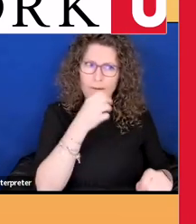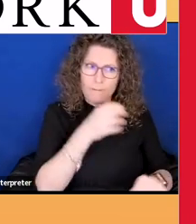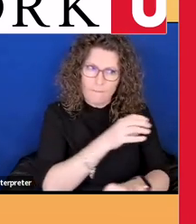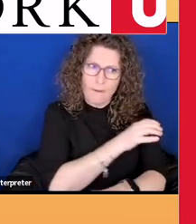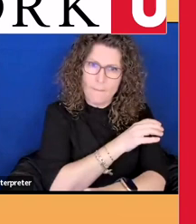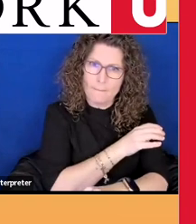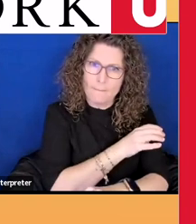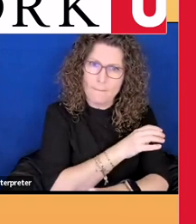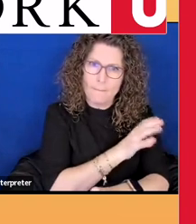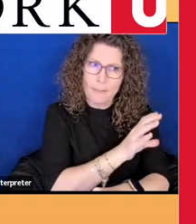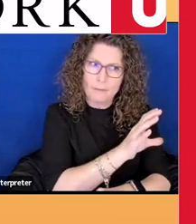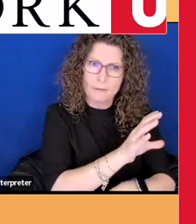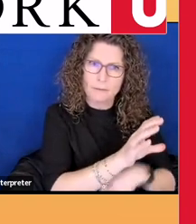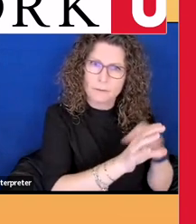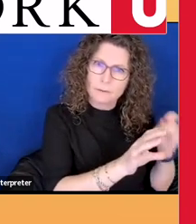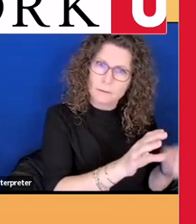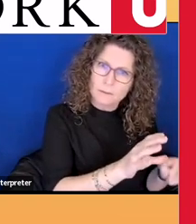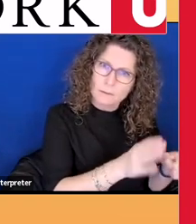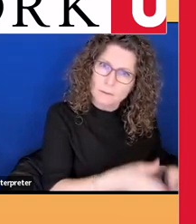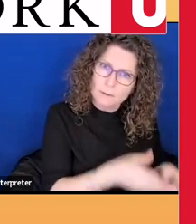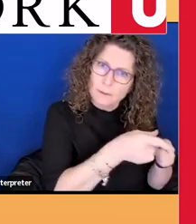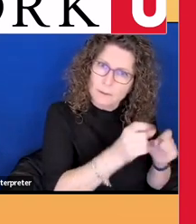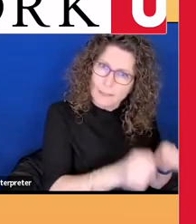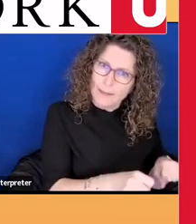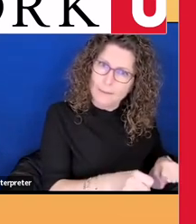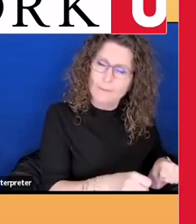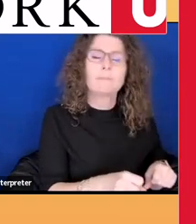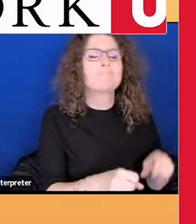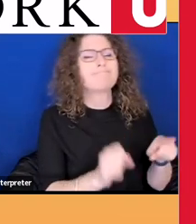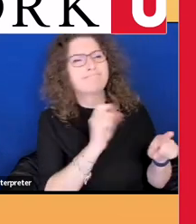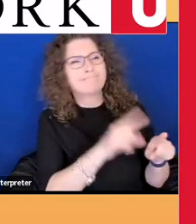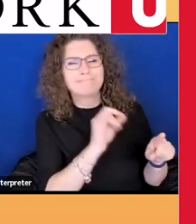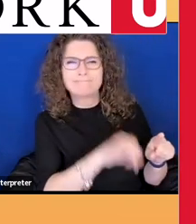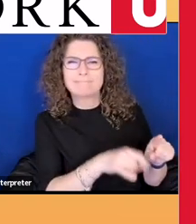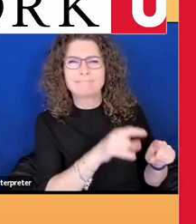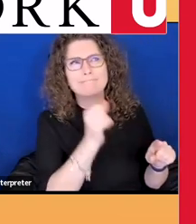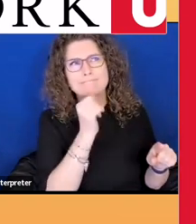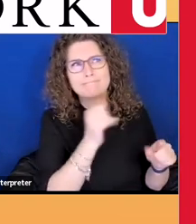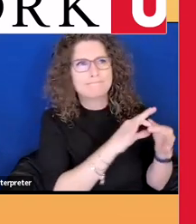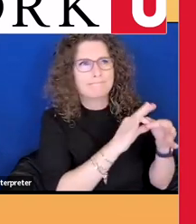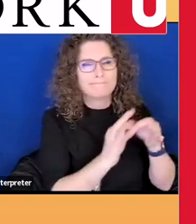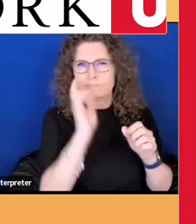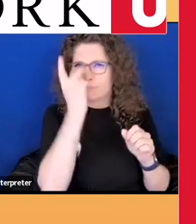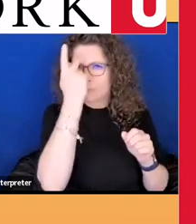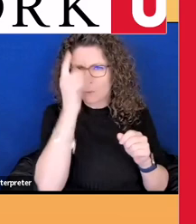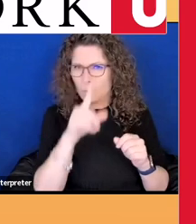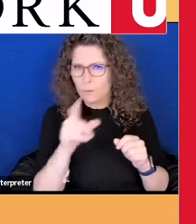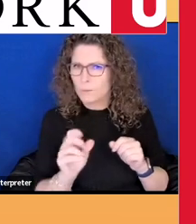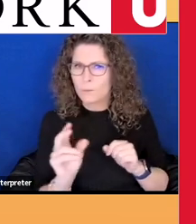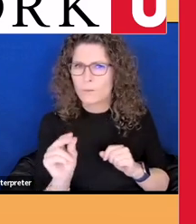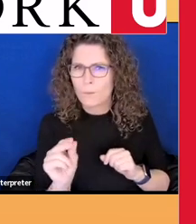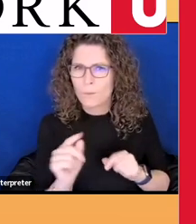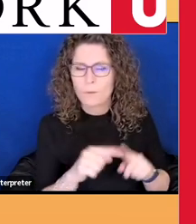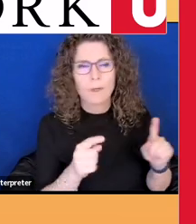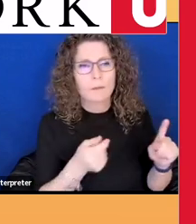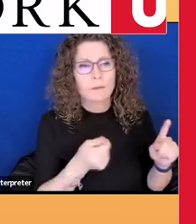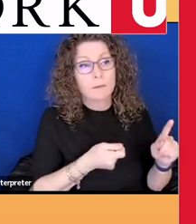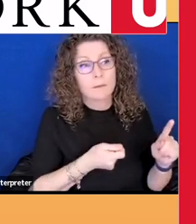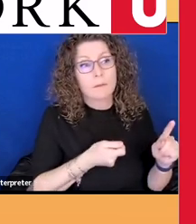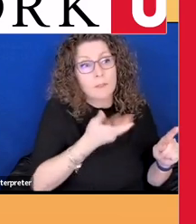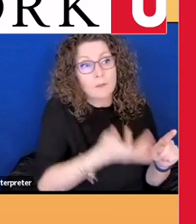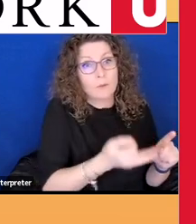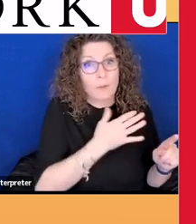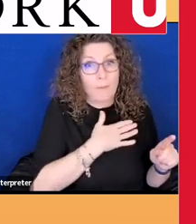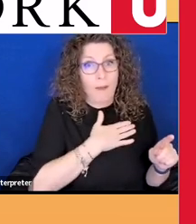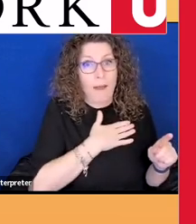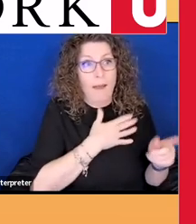Asking my mother whether men could be feminists was not so much a political question as it was an expression of my desire to remain